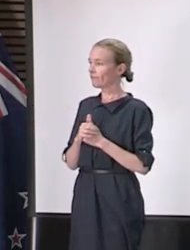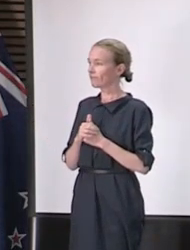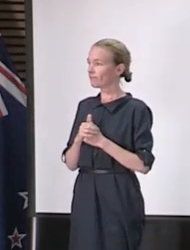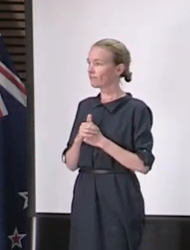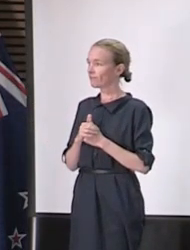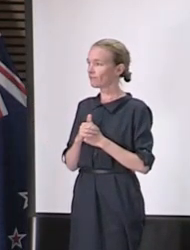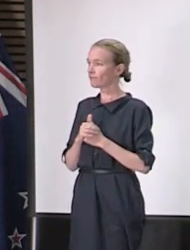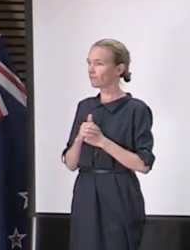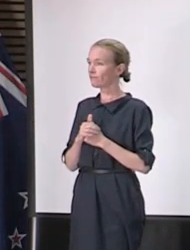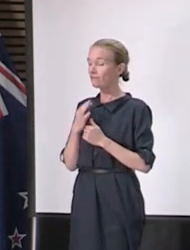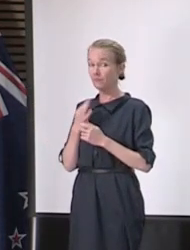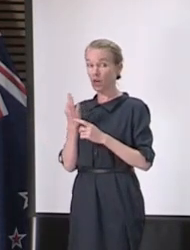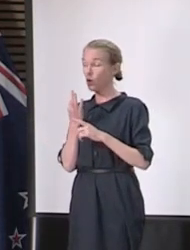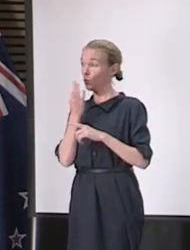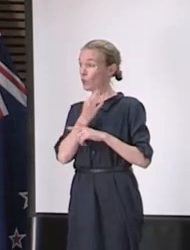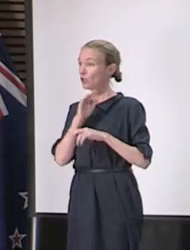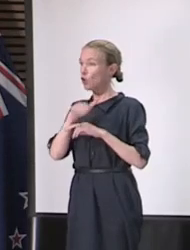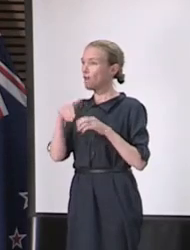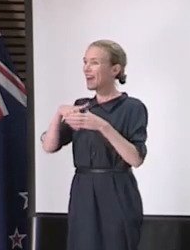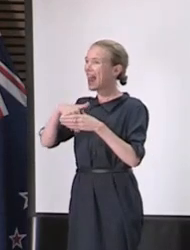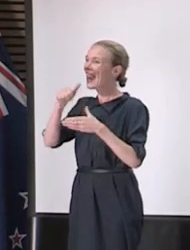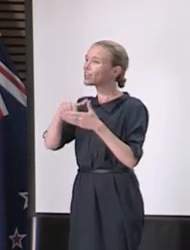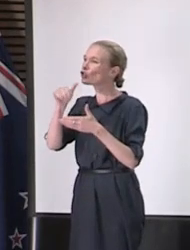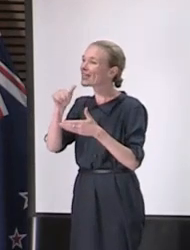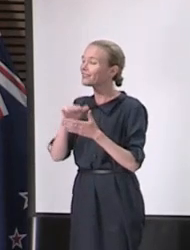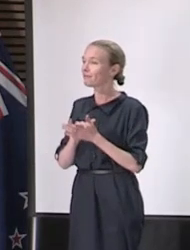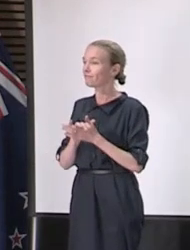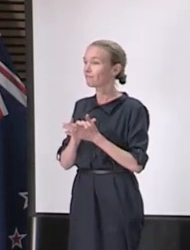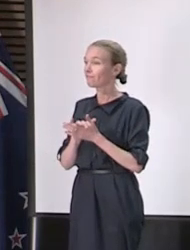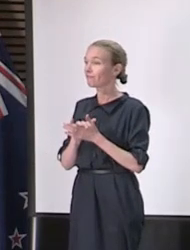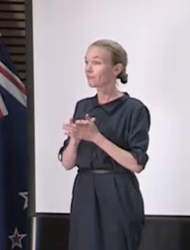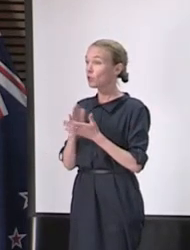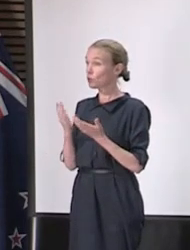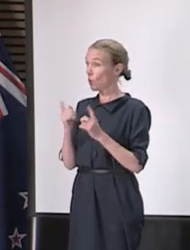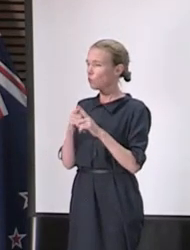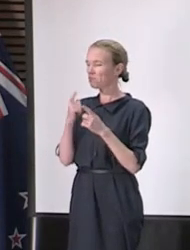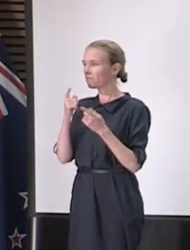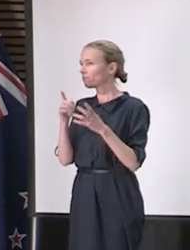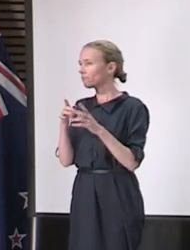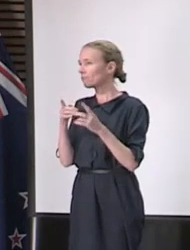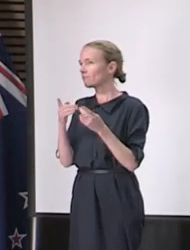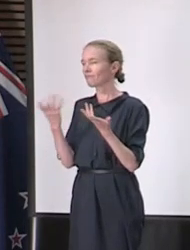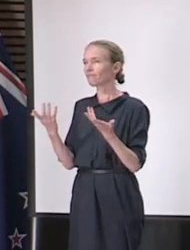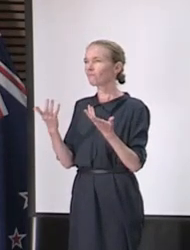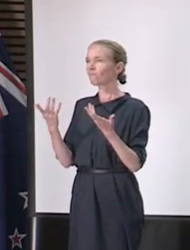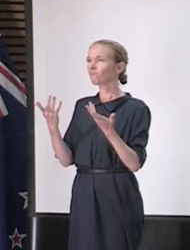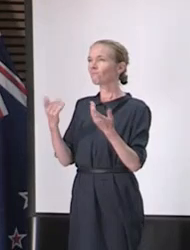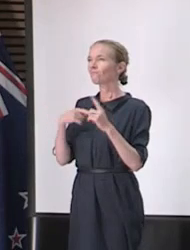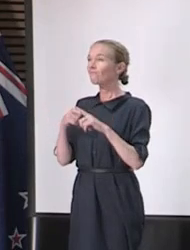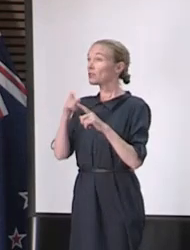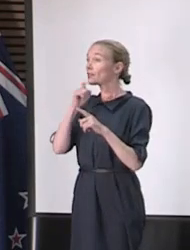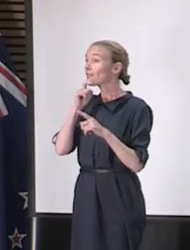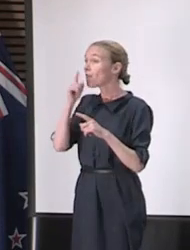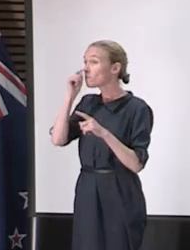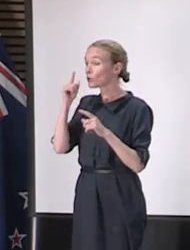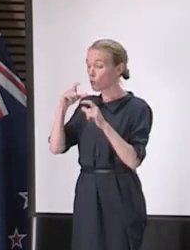distancing, PPE for electoral staff. Have you given any thought to how this will affect your campaign and being on